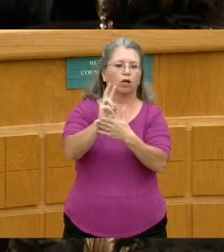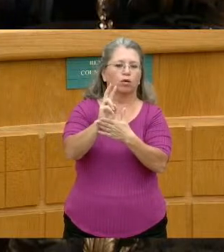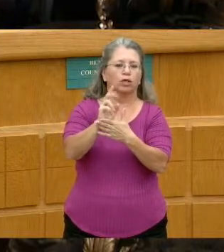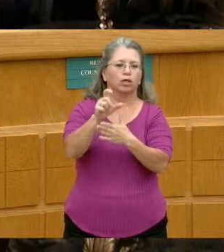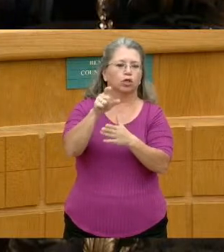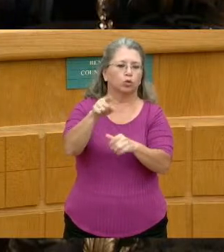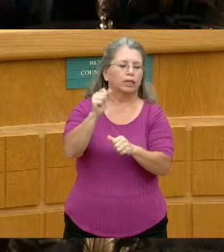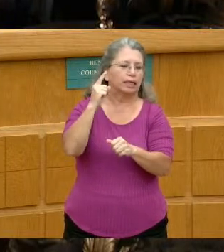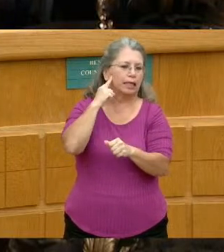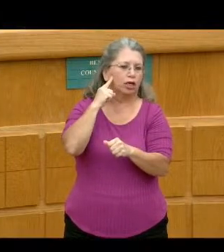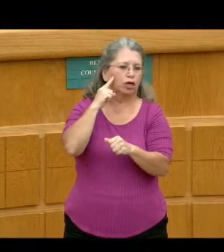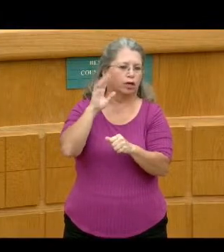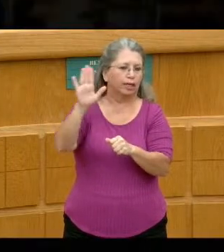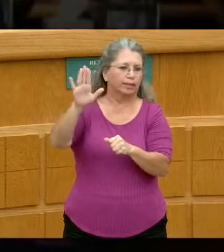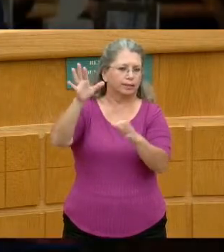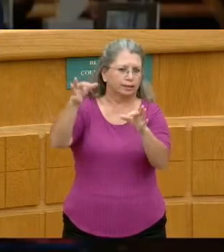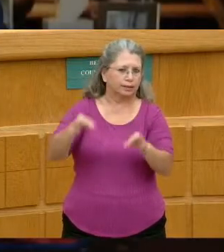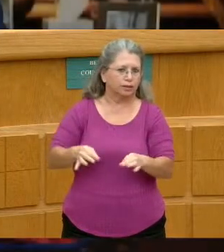decision.